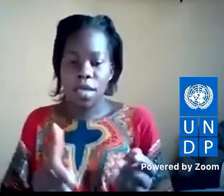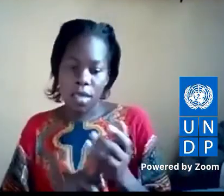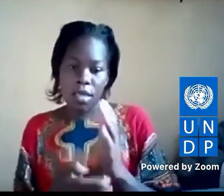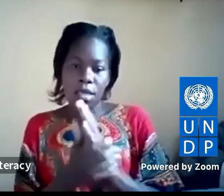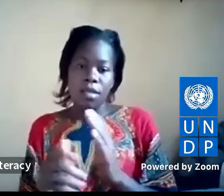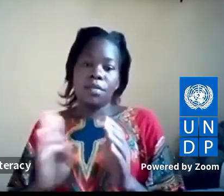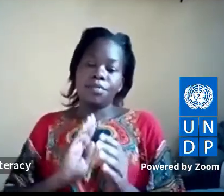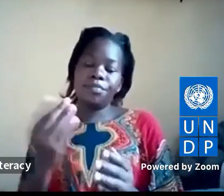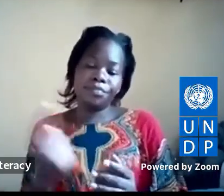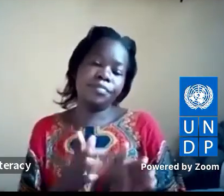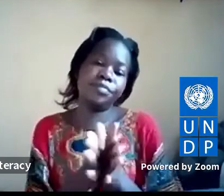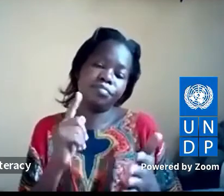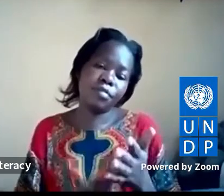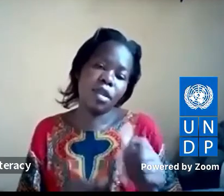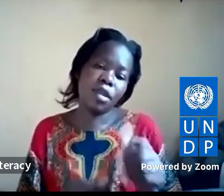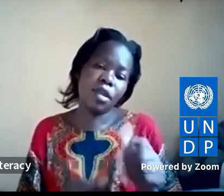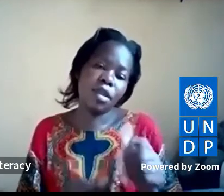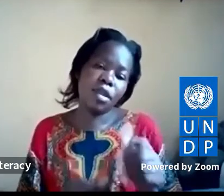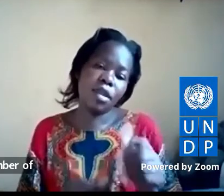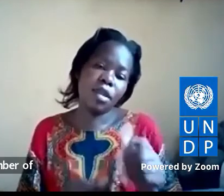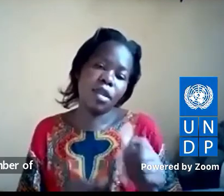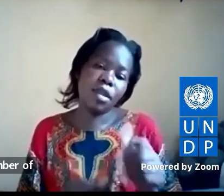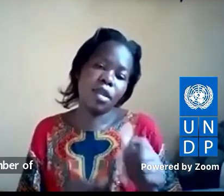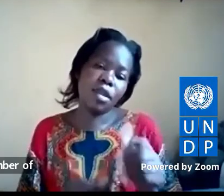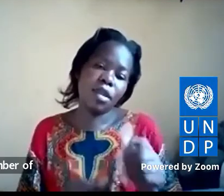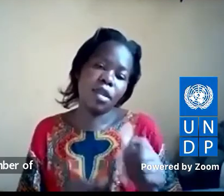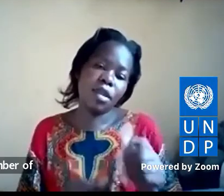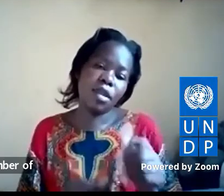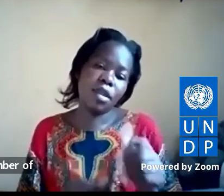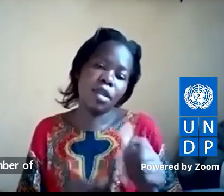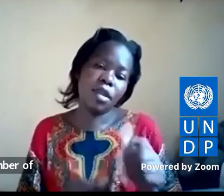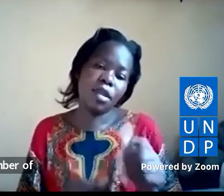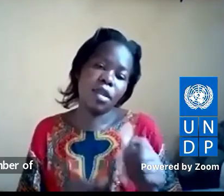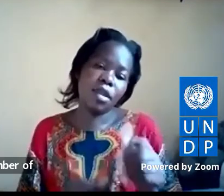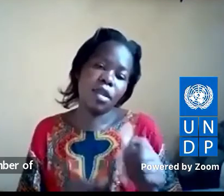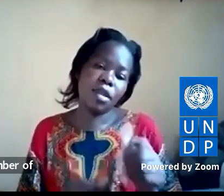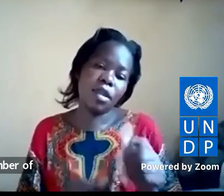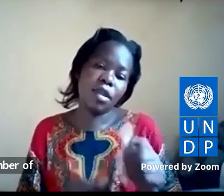sections on intellectual property. There's quite a number of areas, including things like